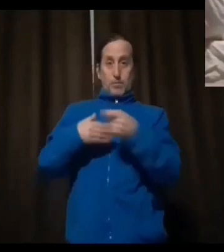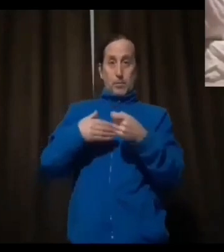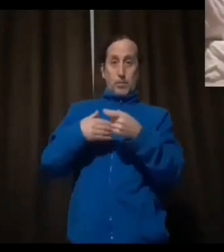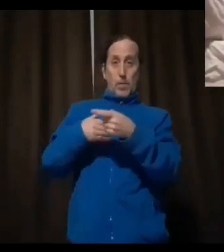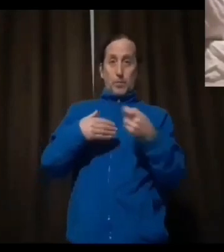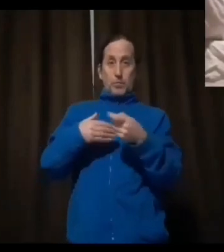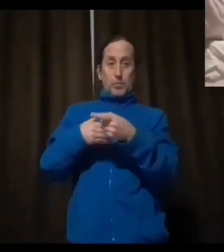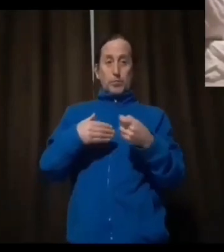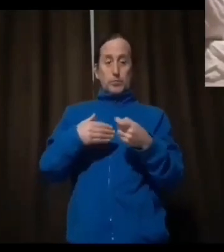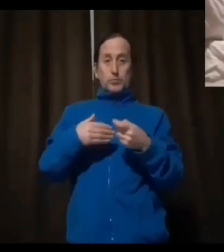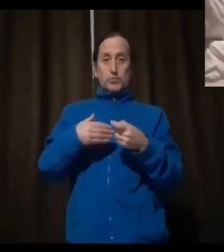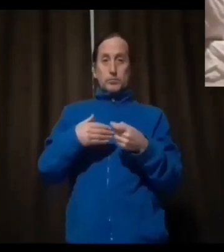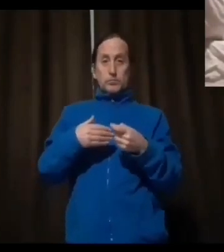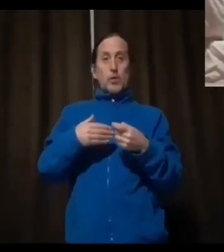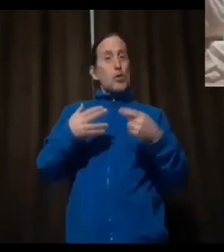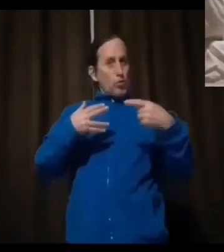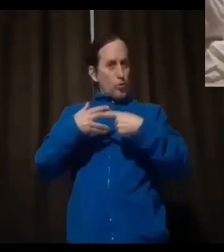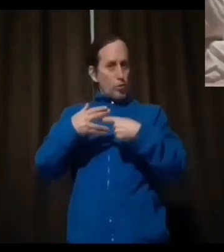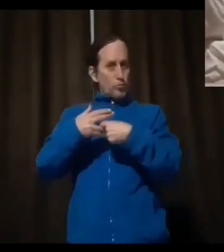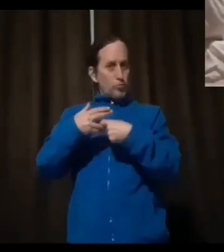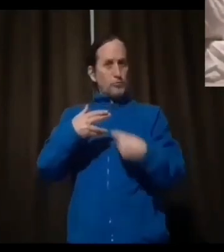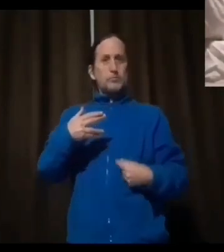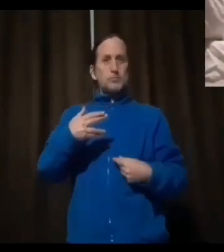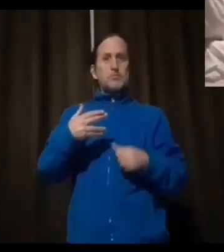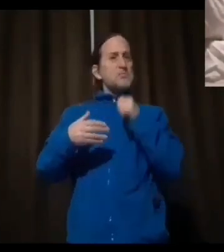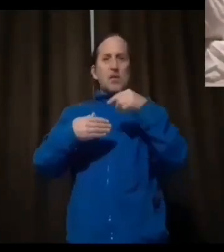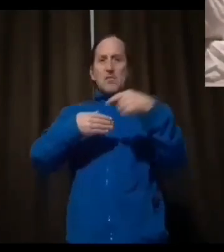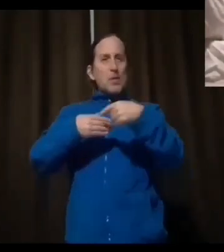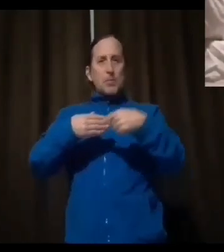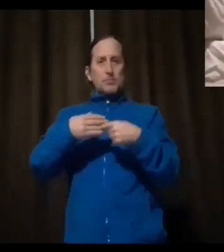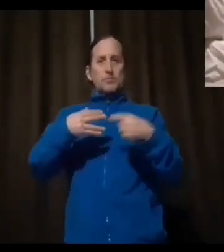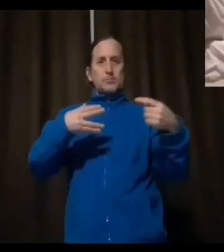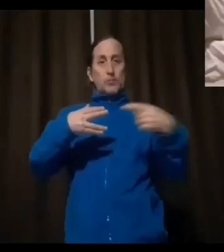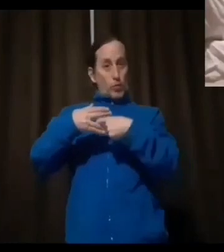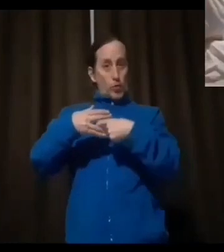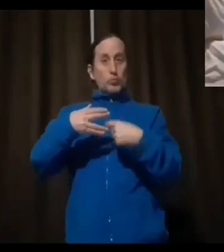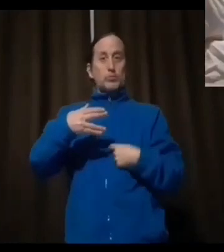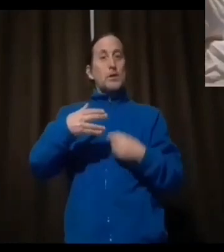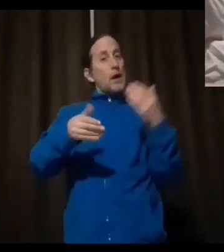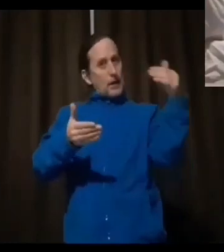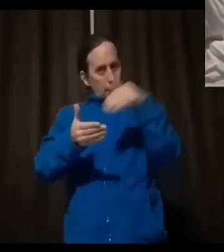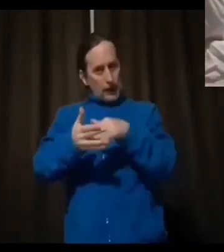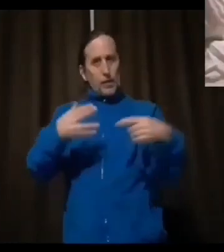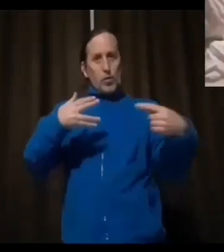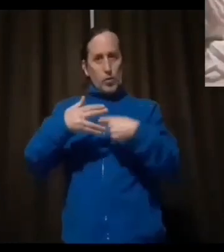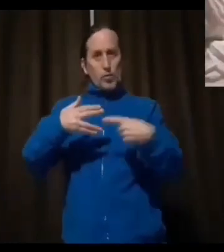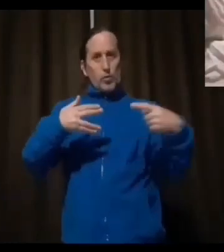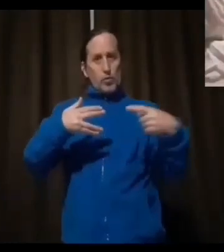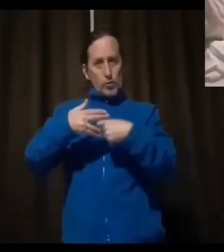hit front screen. Through again, didn't hit front screen. Again, didn't hit front